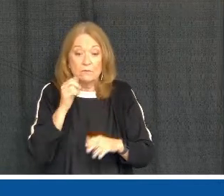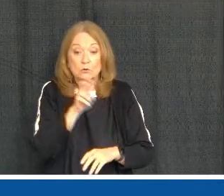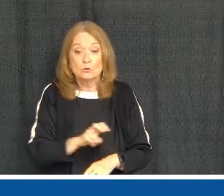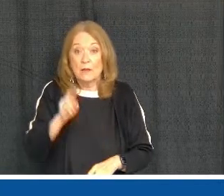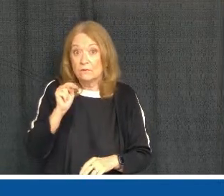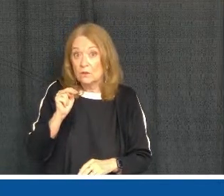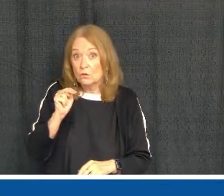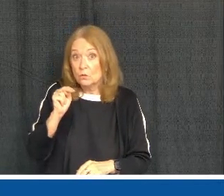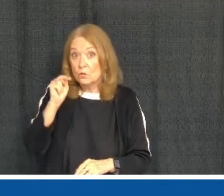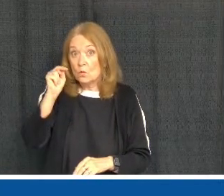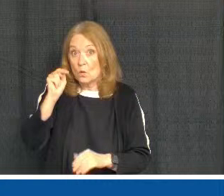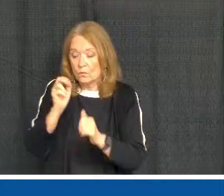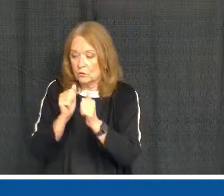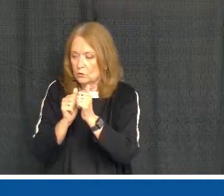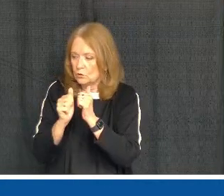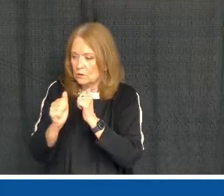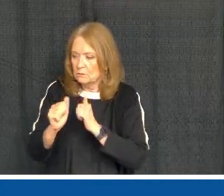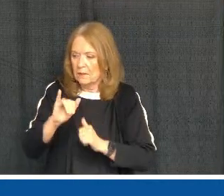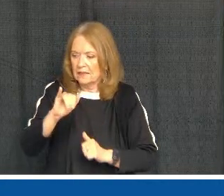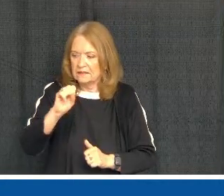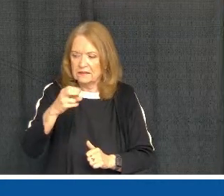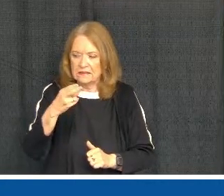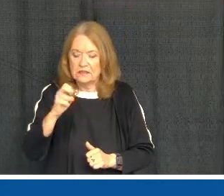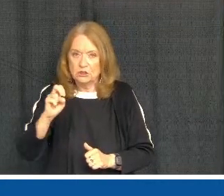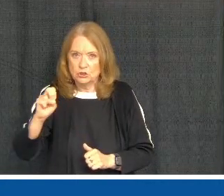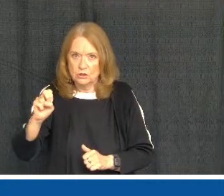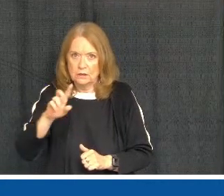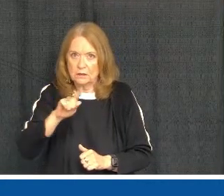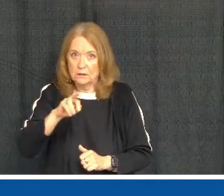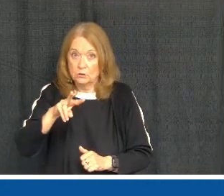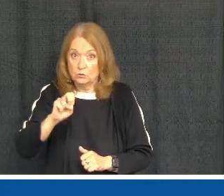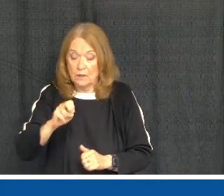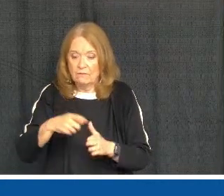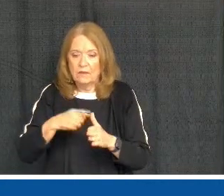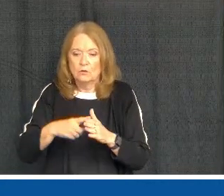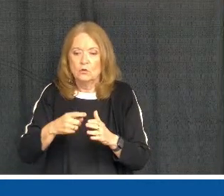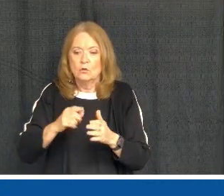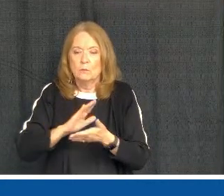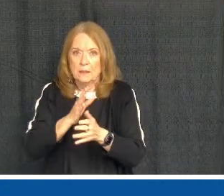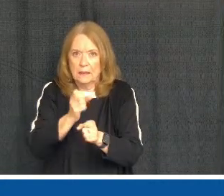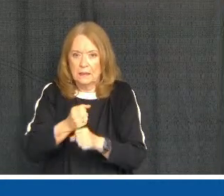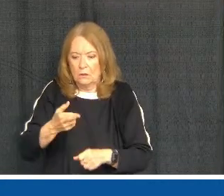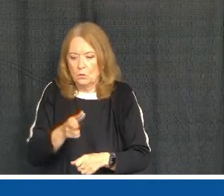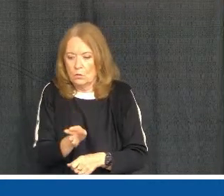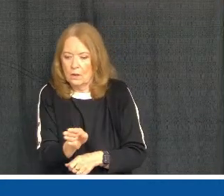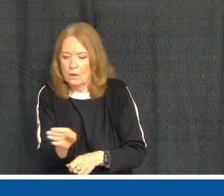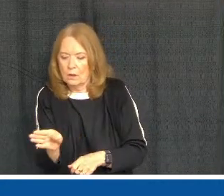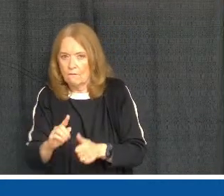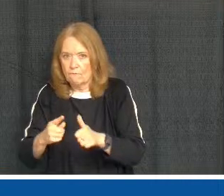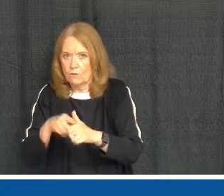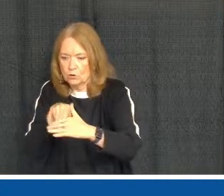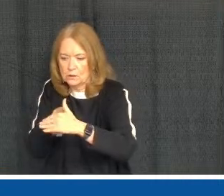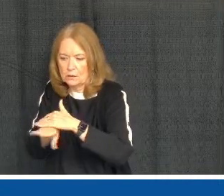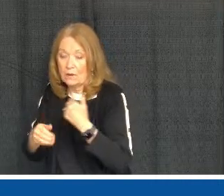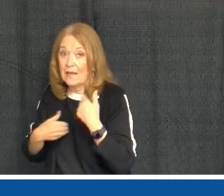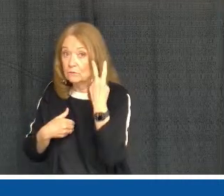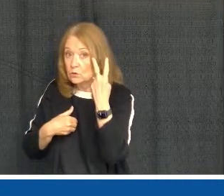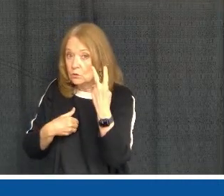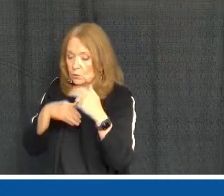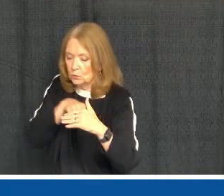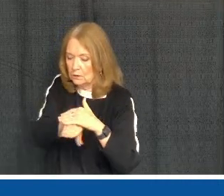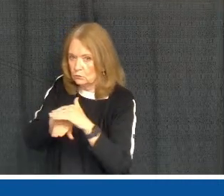past Ishii Drive, you'll begin to get a right turn lane off into the first entry. So it has two entryways so